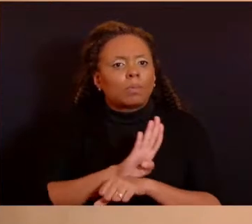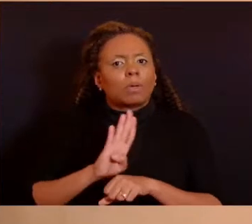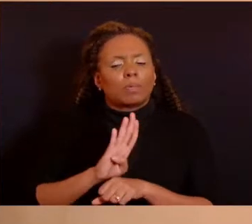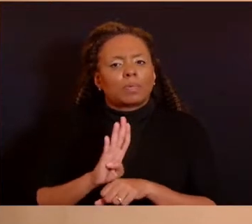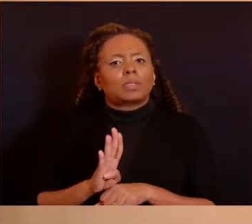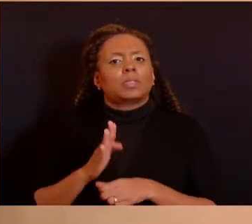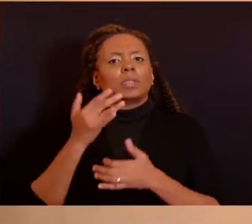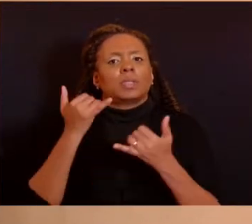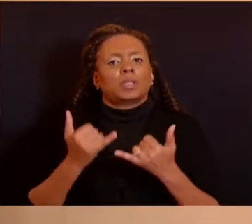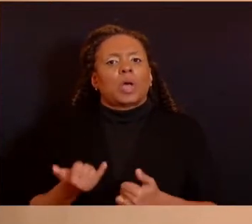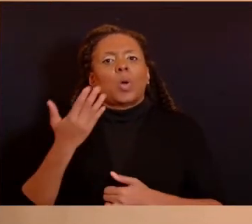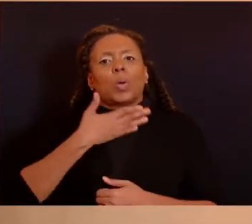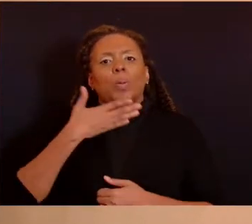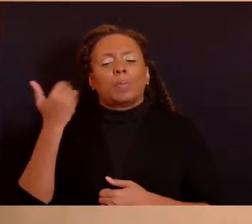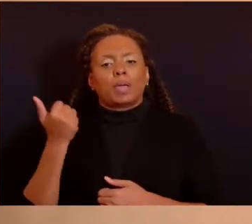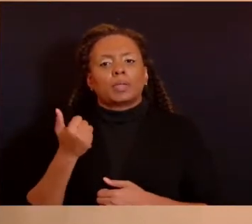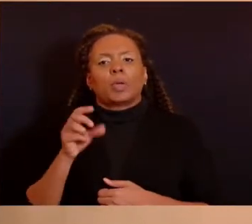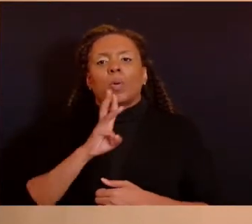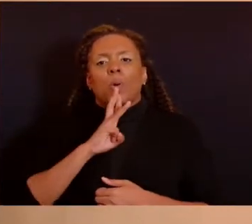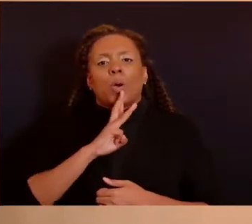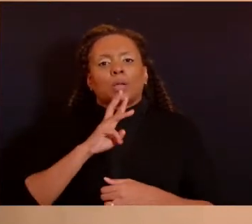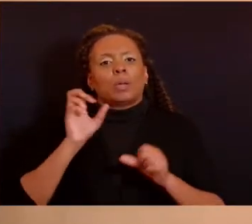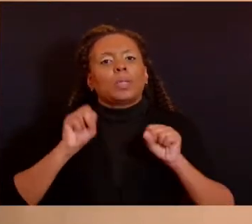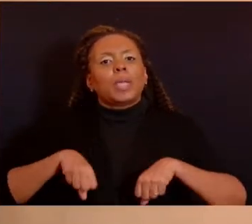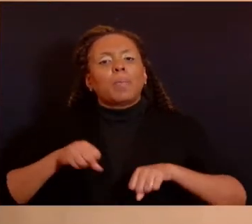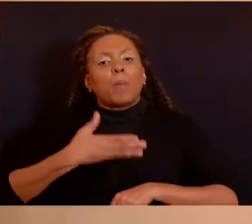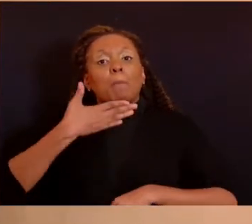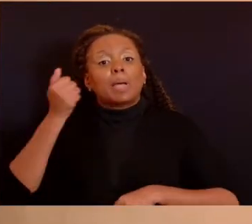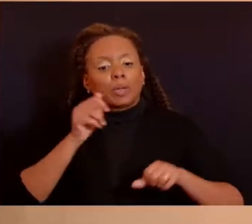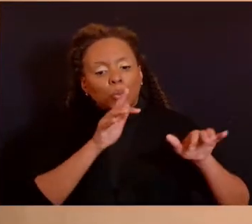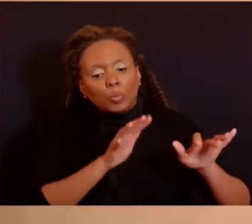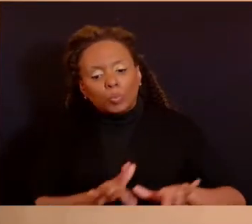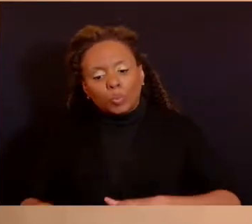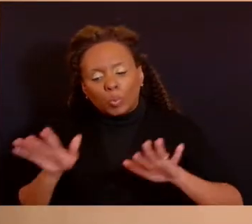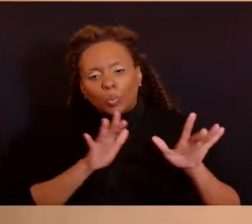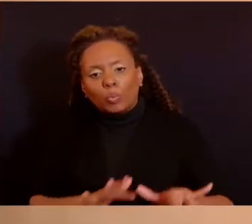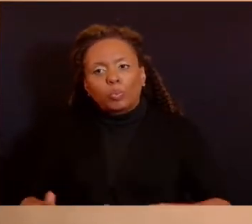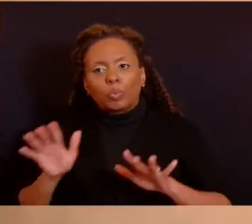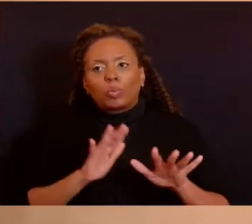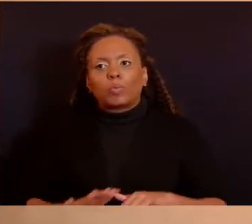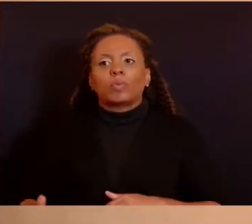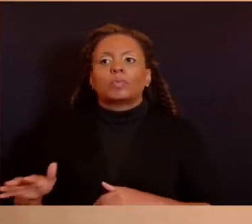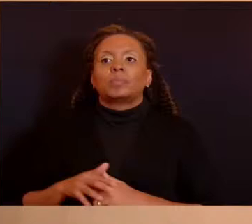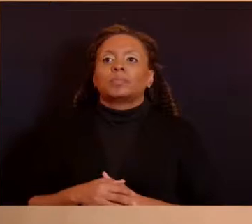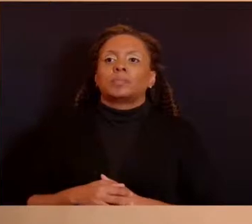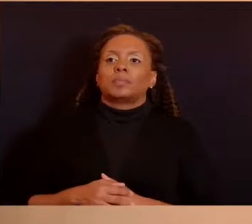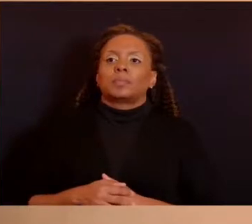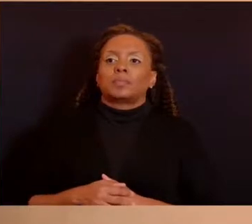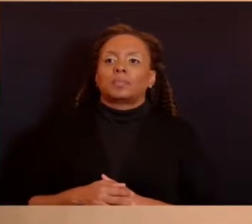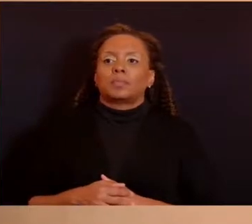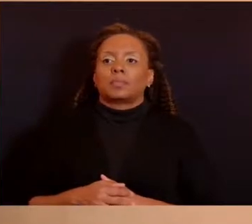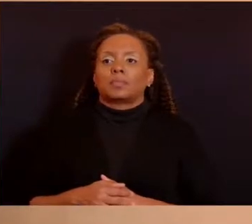of relief to the flood mitigation measures already undertaken by the Drainage Division.